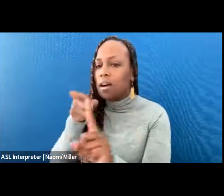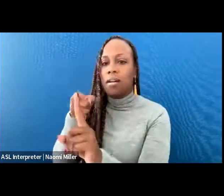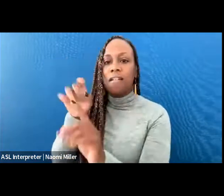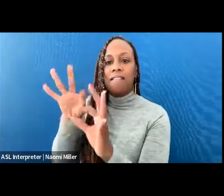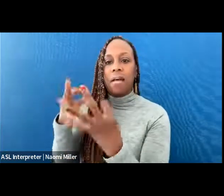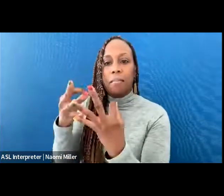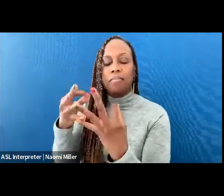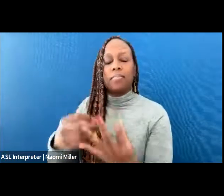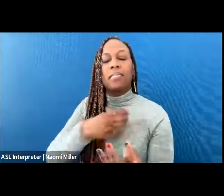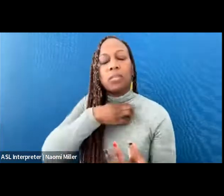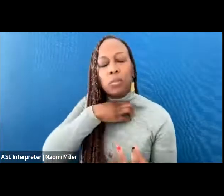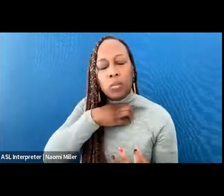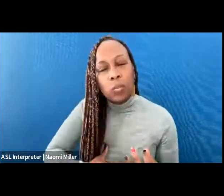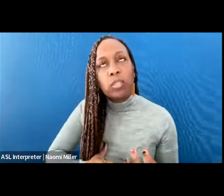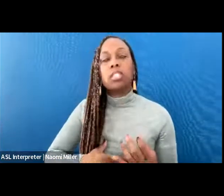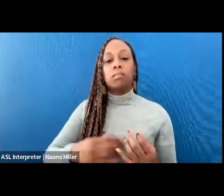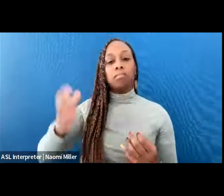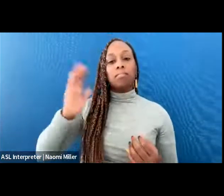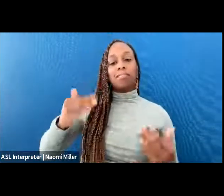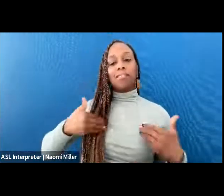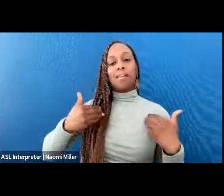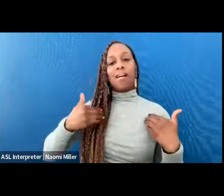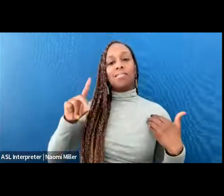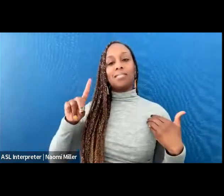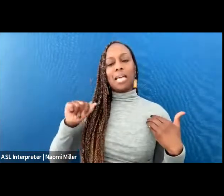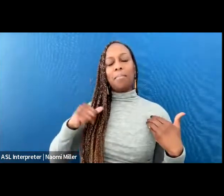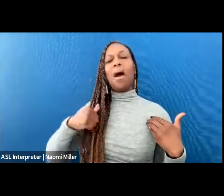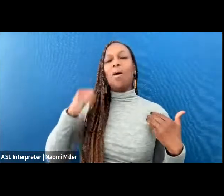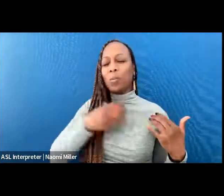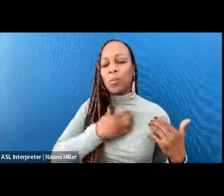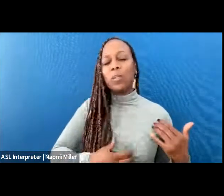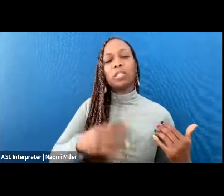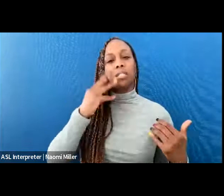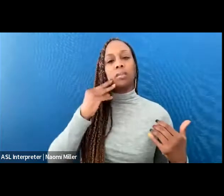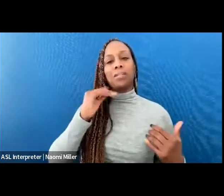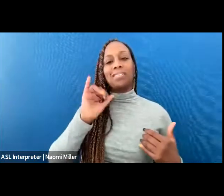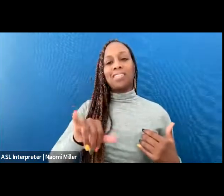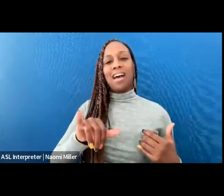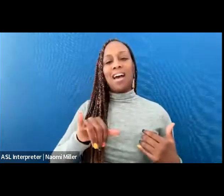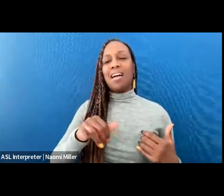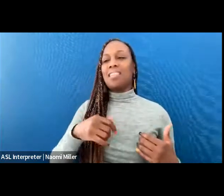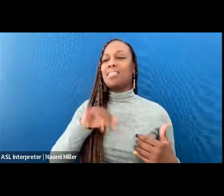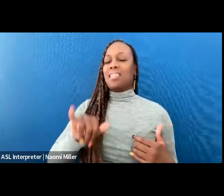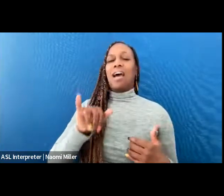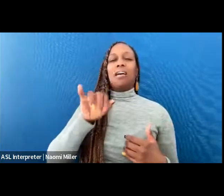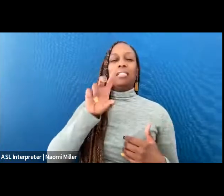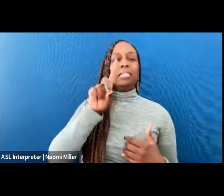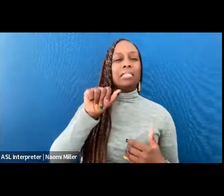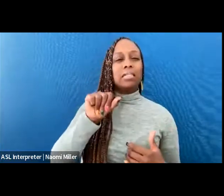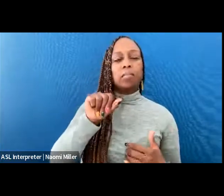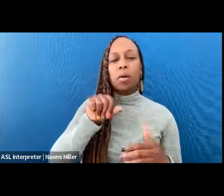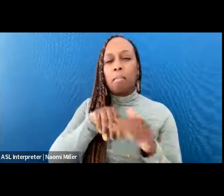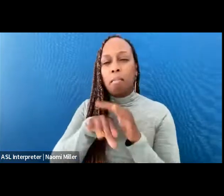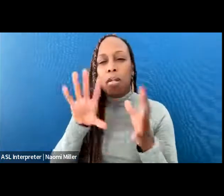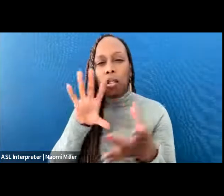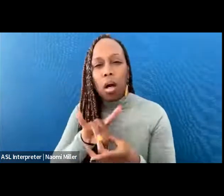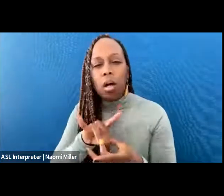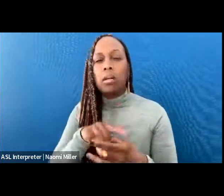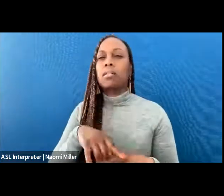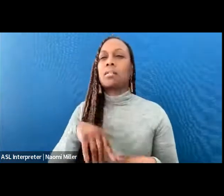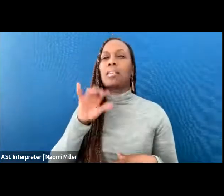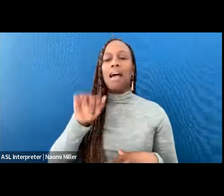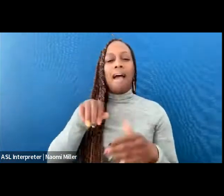access intimacy as a disabled child, to have been able to experience disabled belonging, especially as the ableist